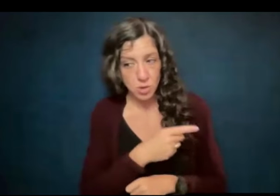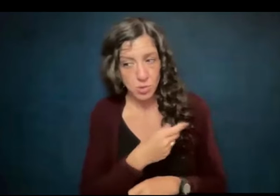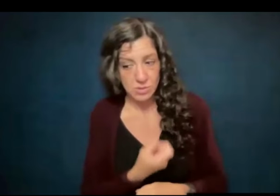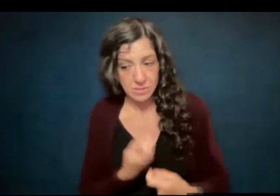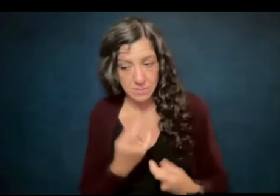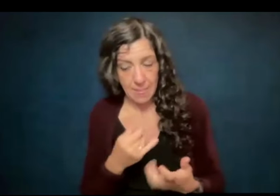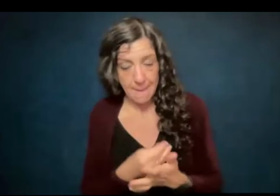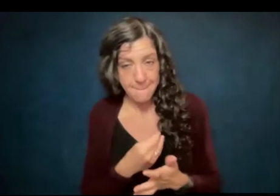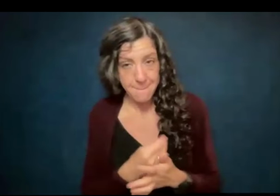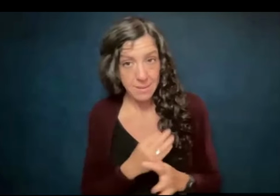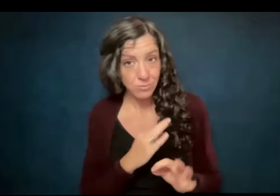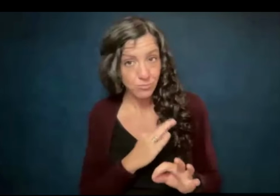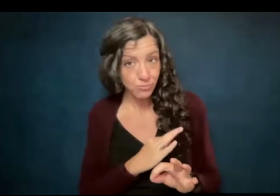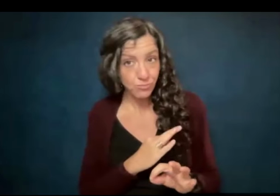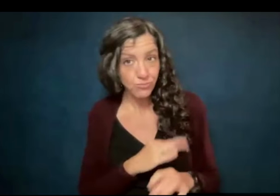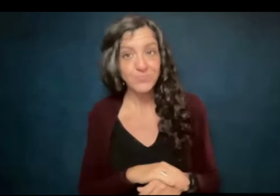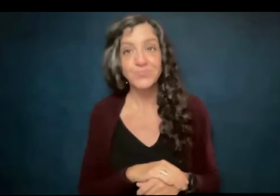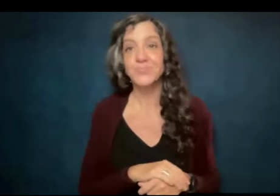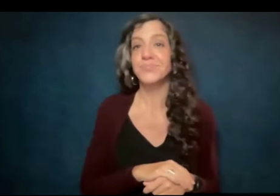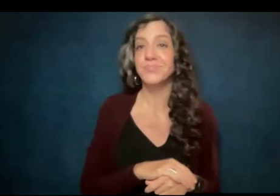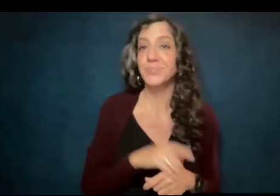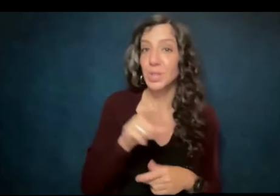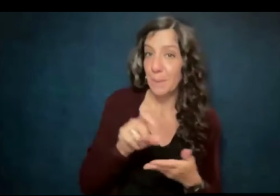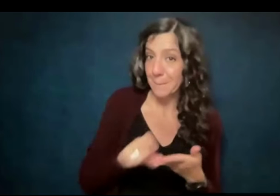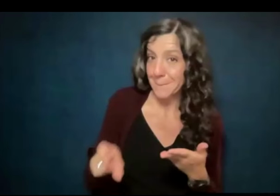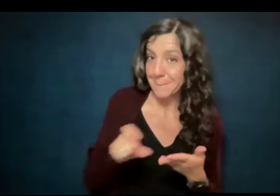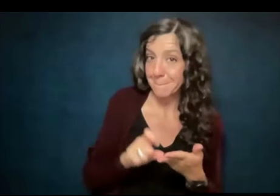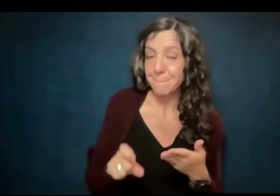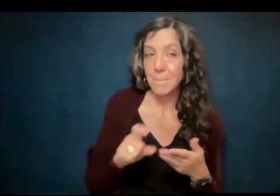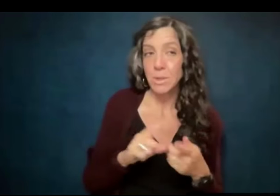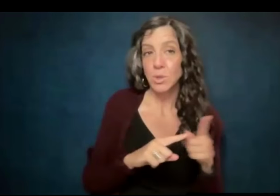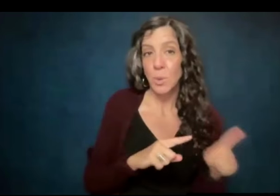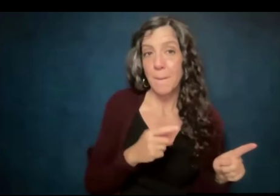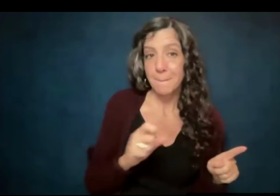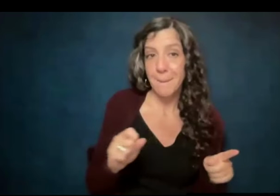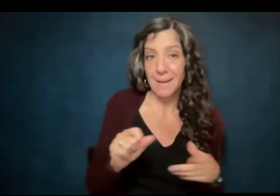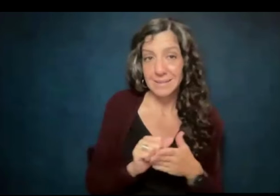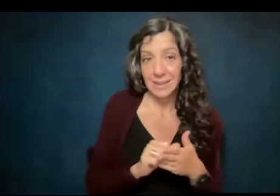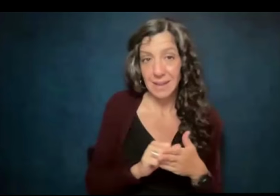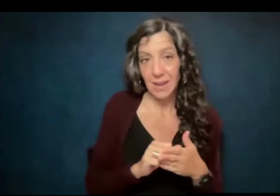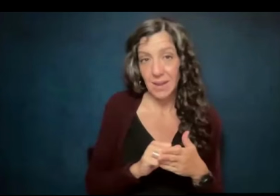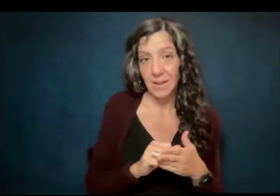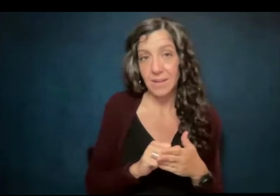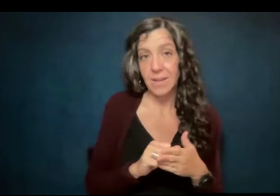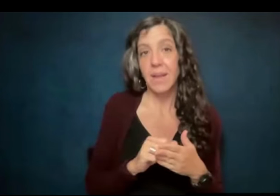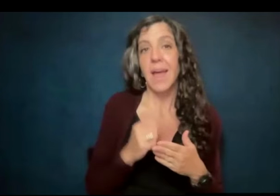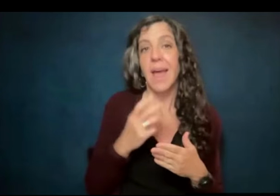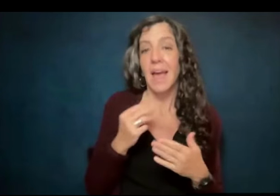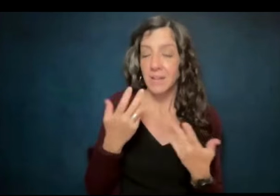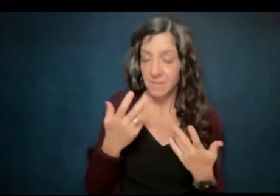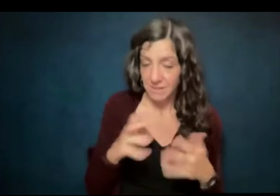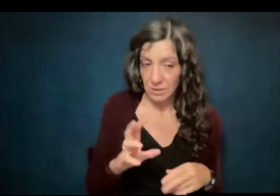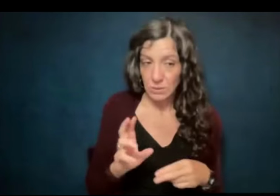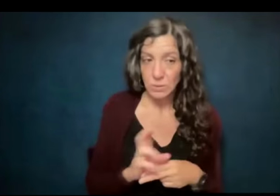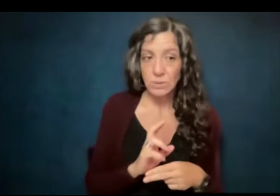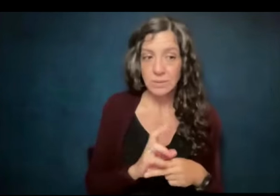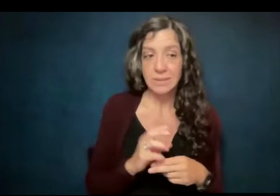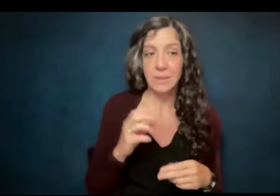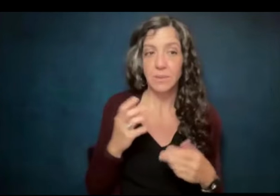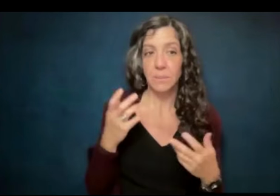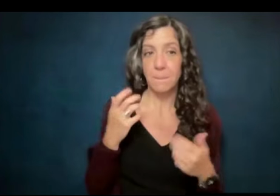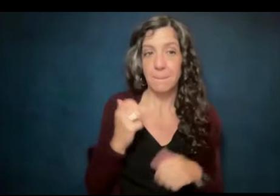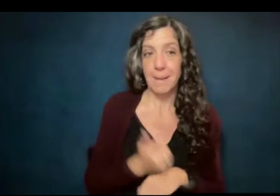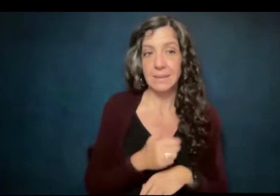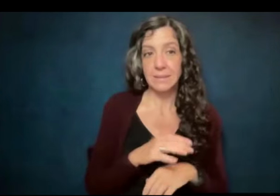money that you're putting into the PASS account on the things that have been pre-approved in that letter that was sent by the